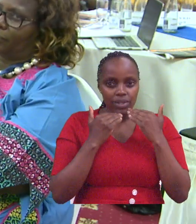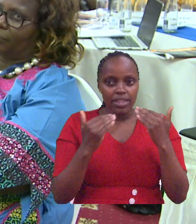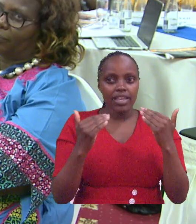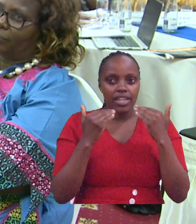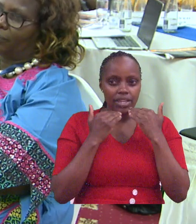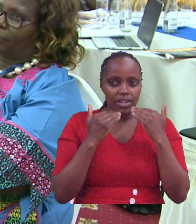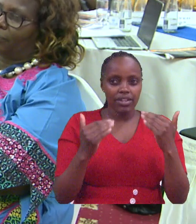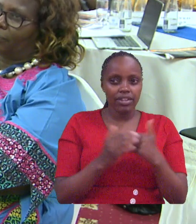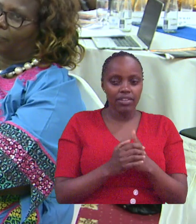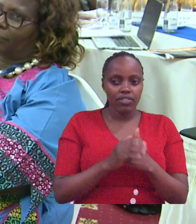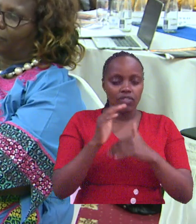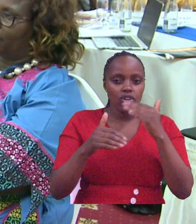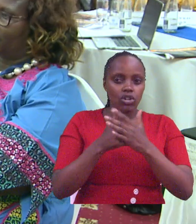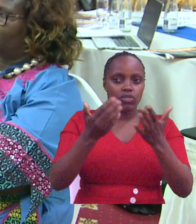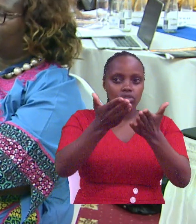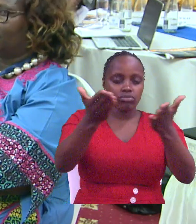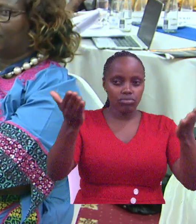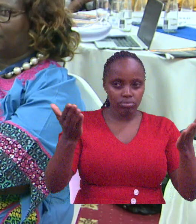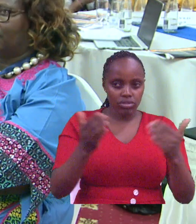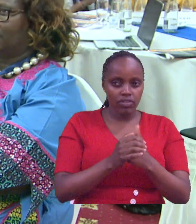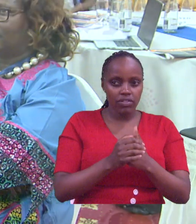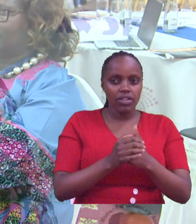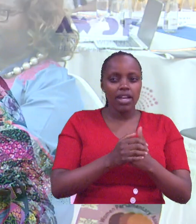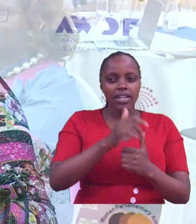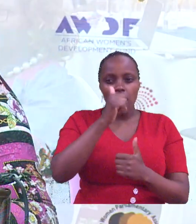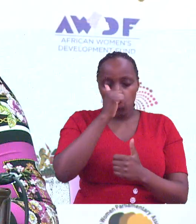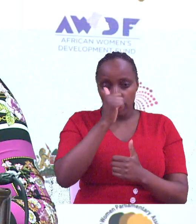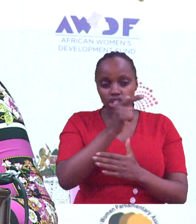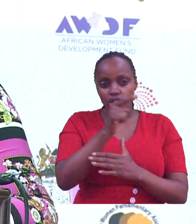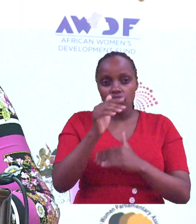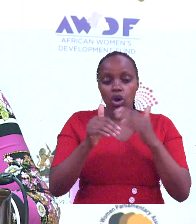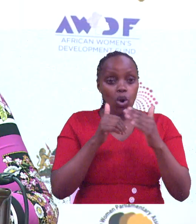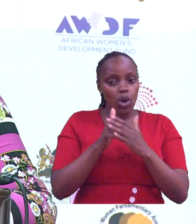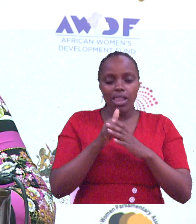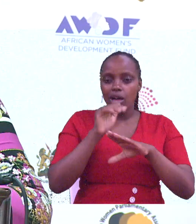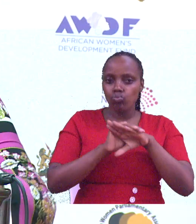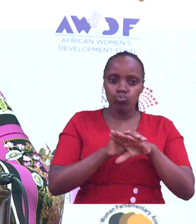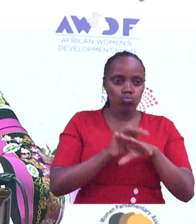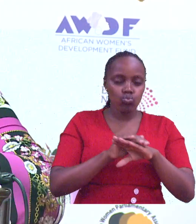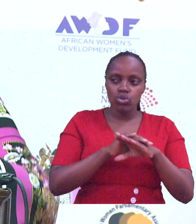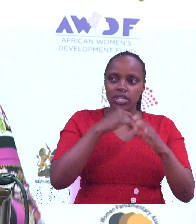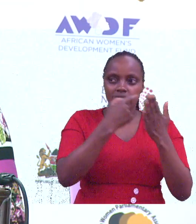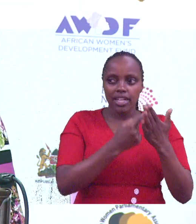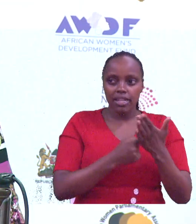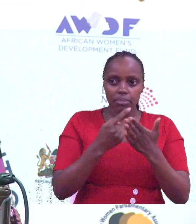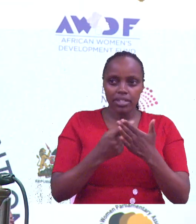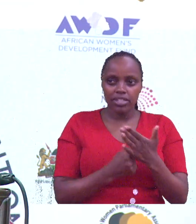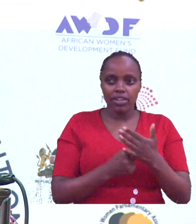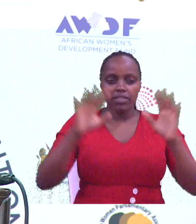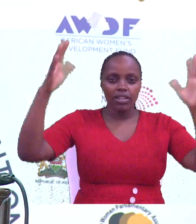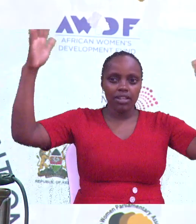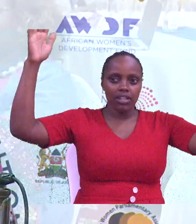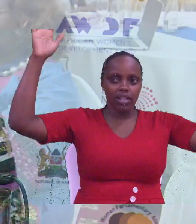Thank you, all of you, and I wish you a fruitful deliberations.